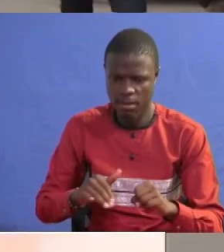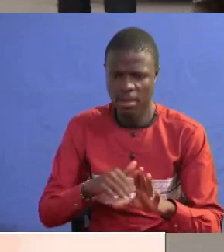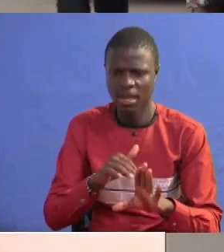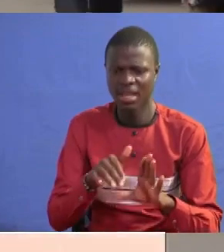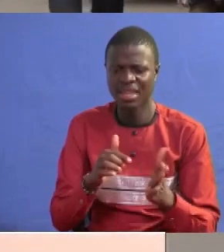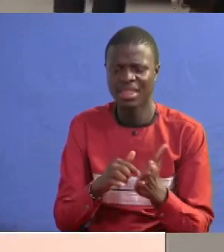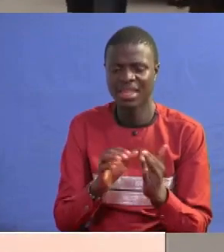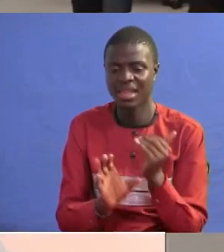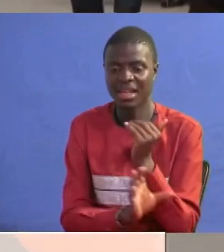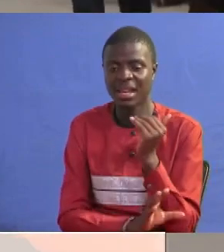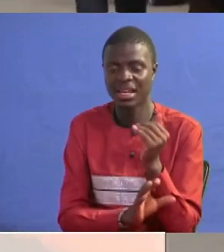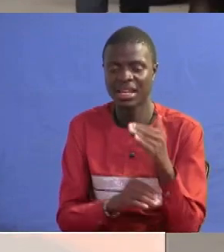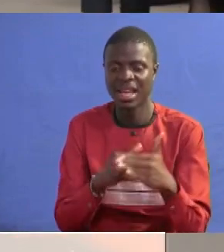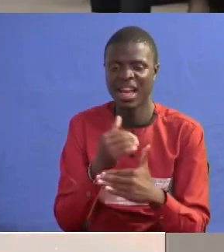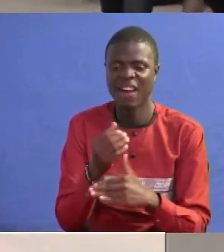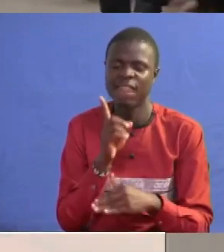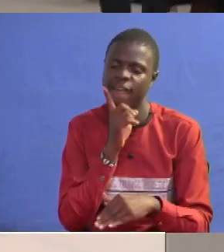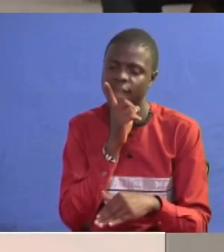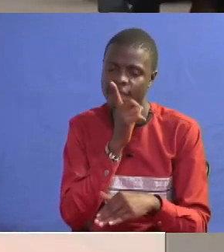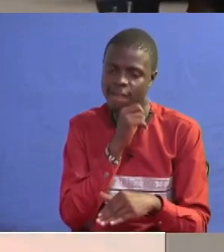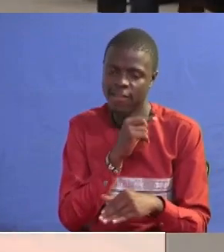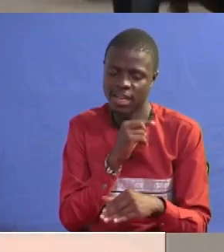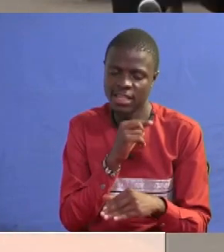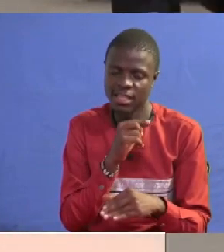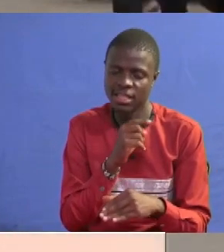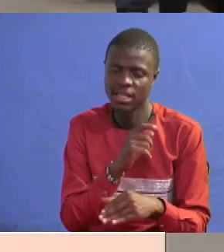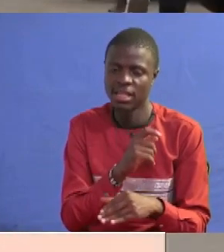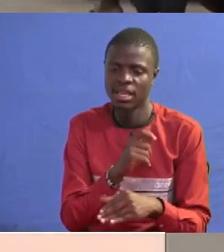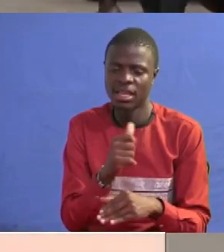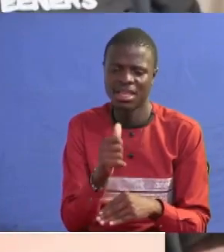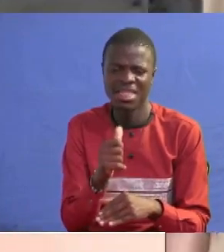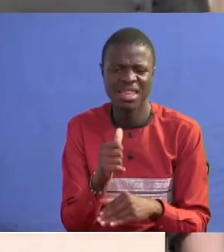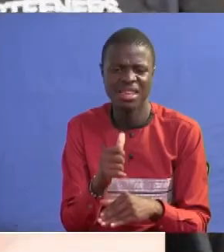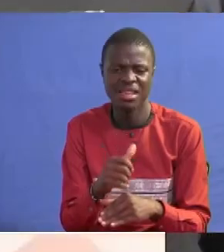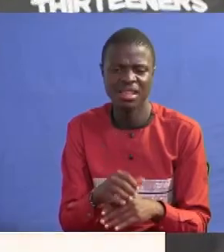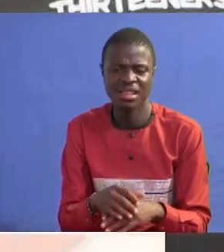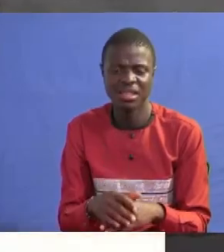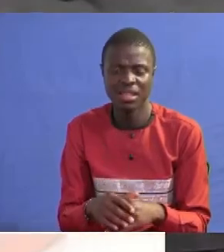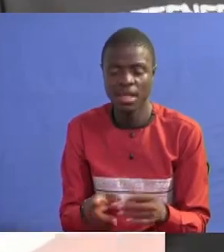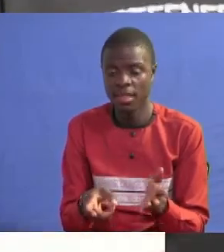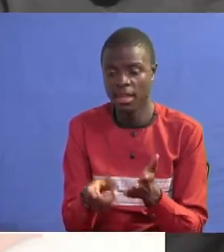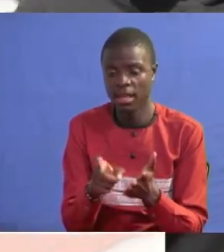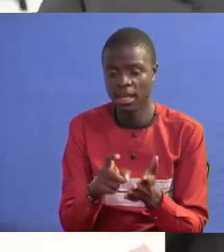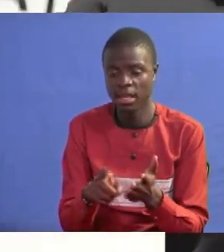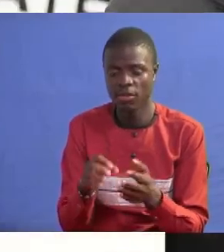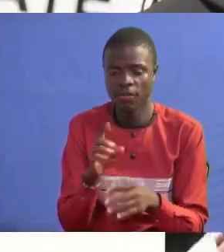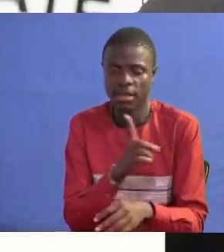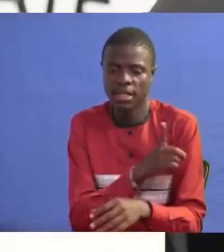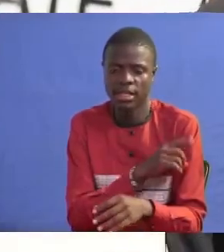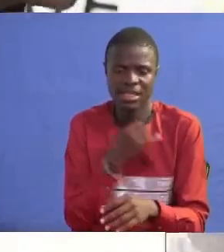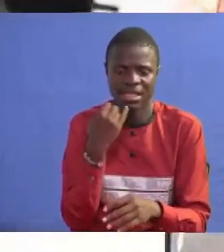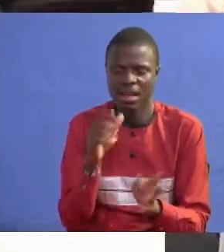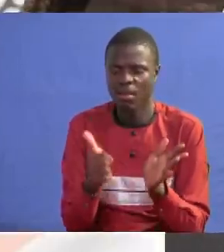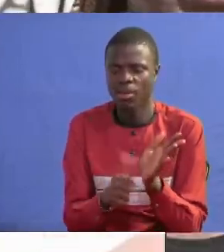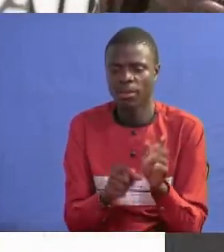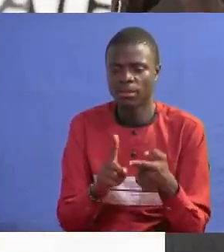wana hatari ya 18% ya kupata ugonjwa kwa kipindi cha miaka 15. Ugonjwa wa uvimbe wa ovari ni tatizo kwa wanawake. Hivi